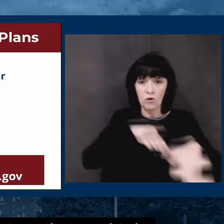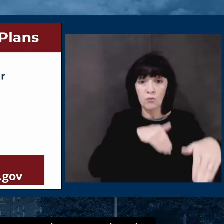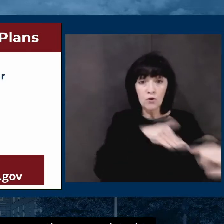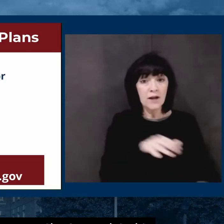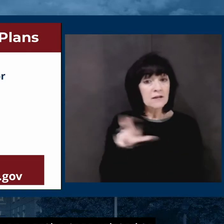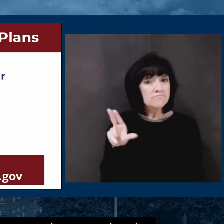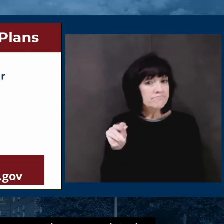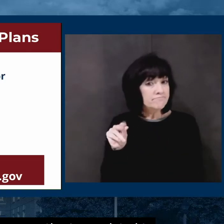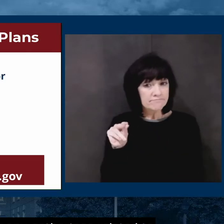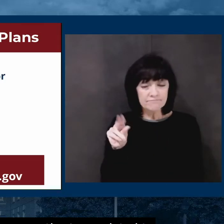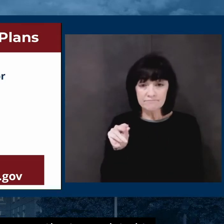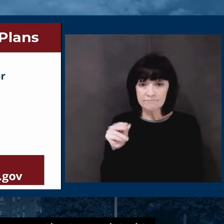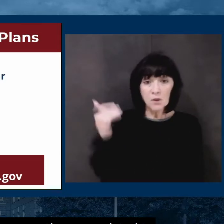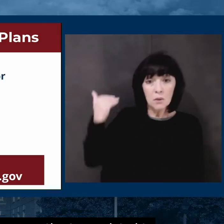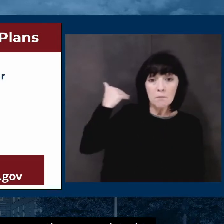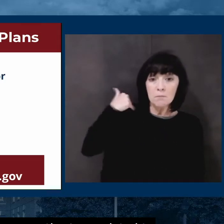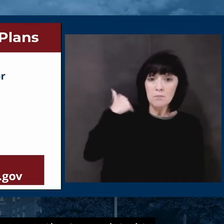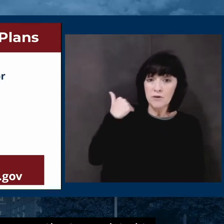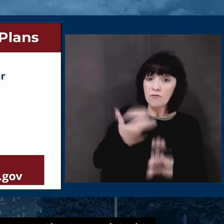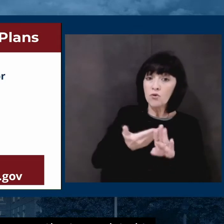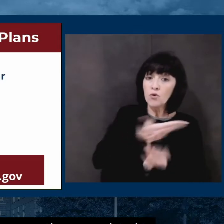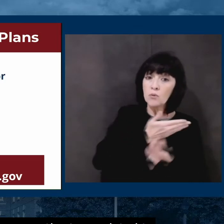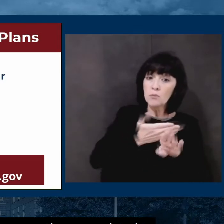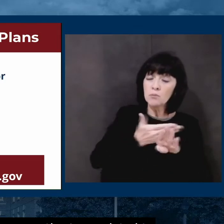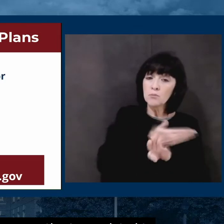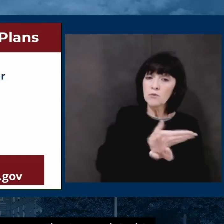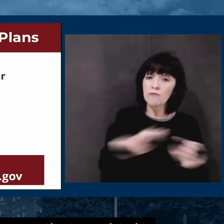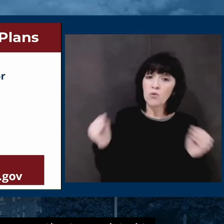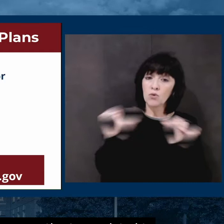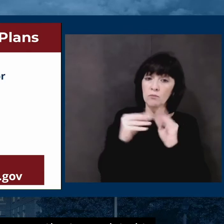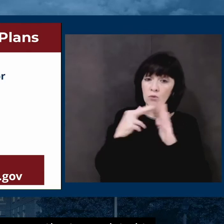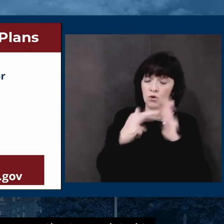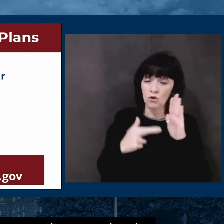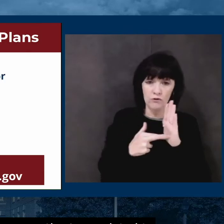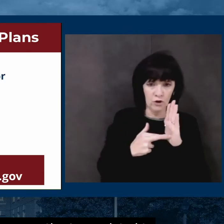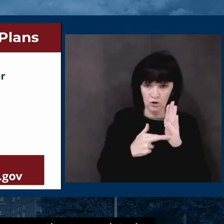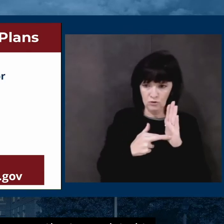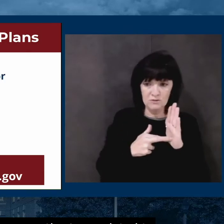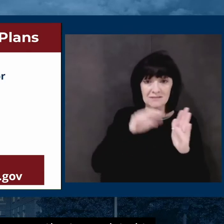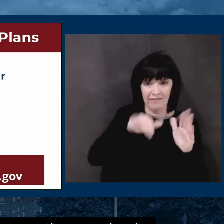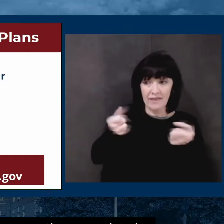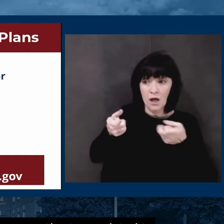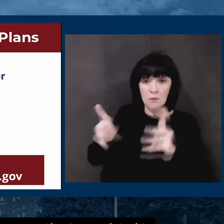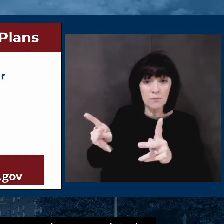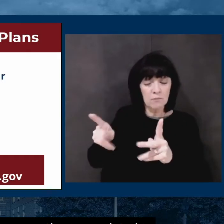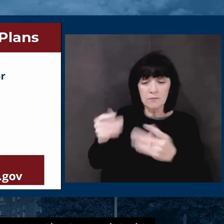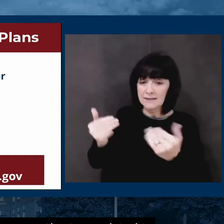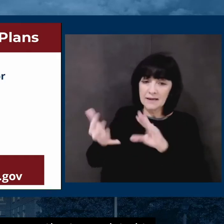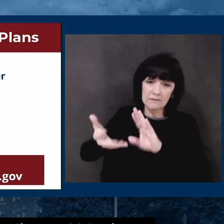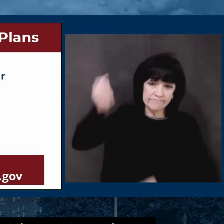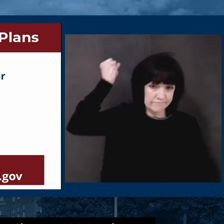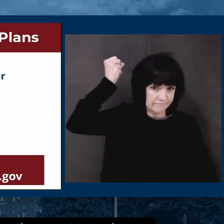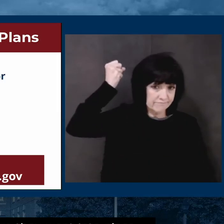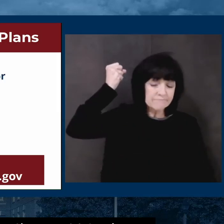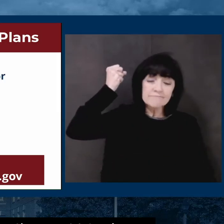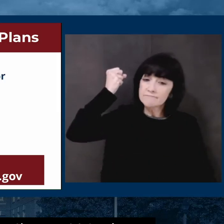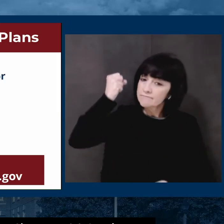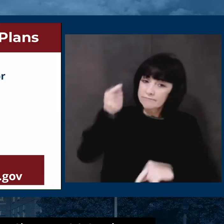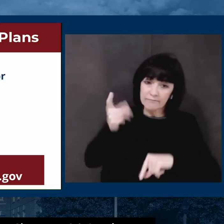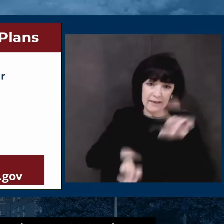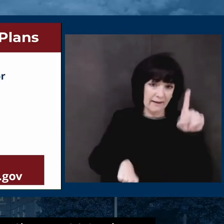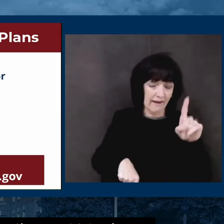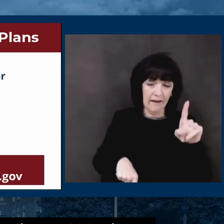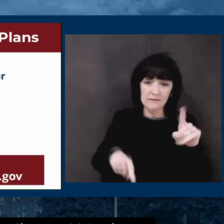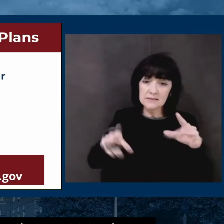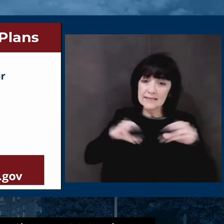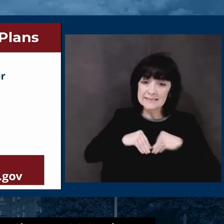couple earlier before the newest restrictions went into place. We have rescinded those or accepted revised plans from the organizers. And